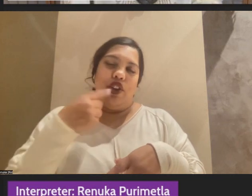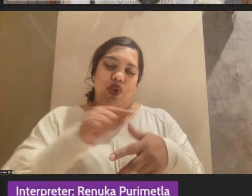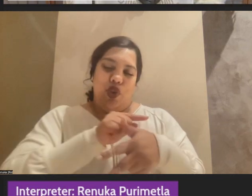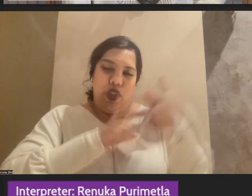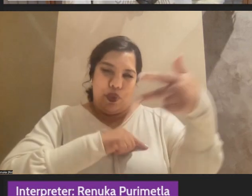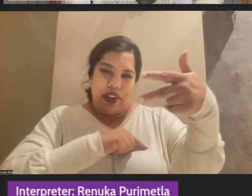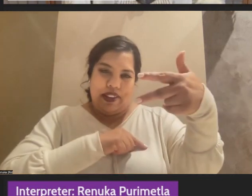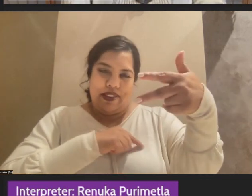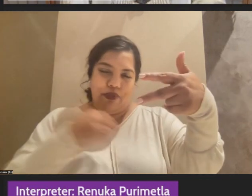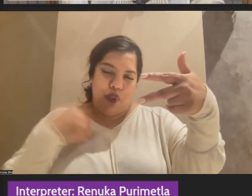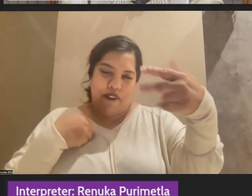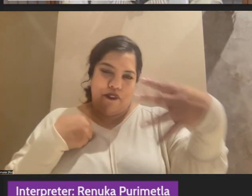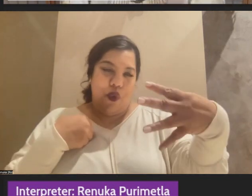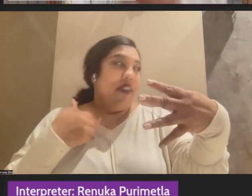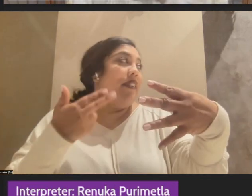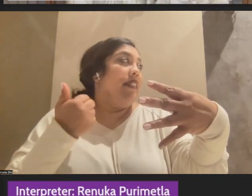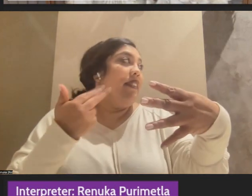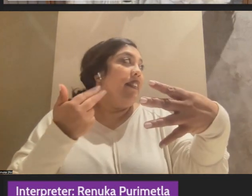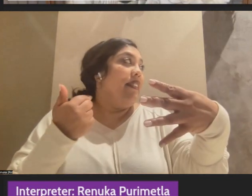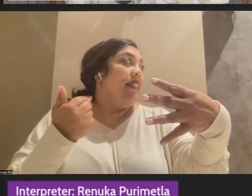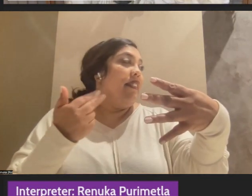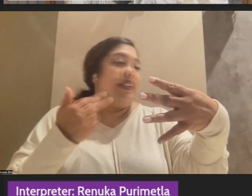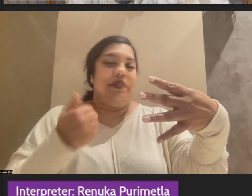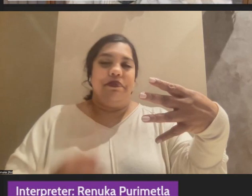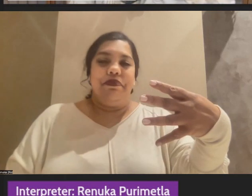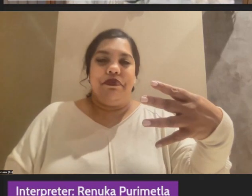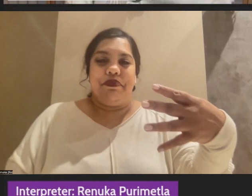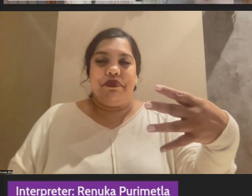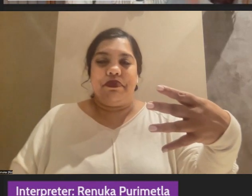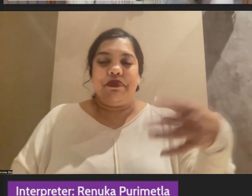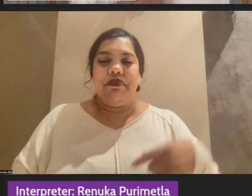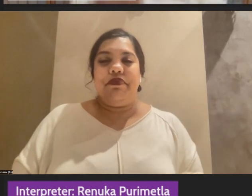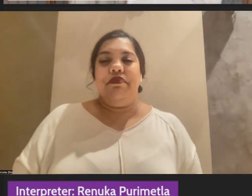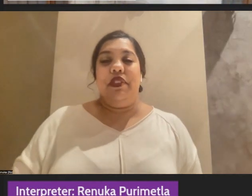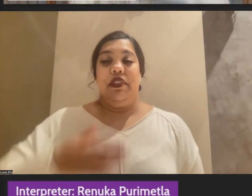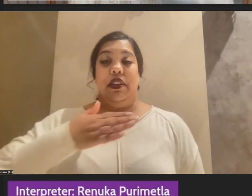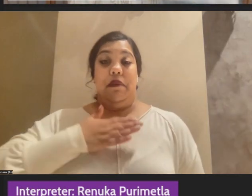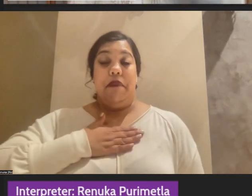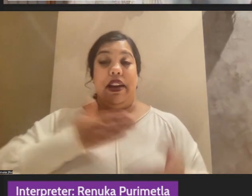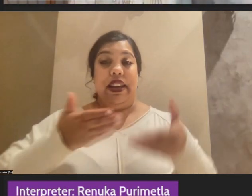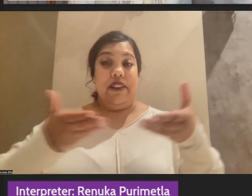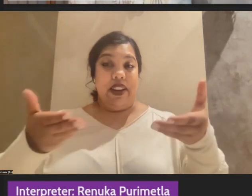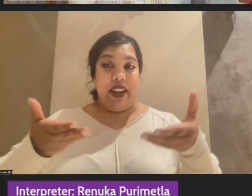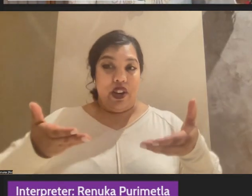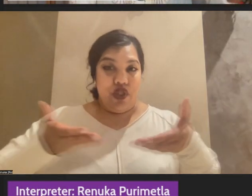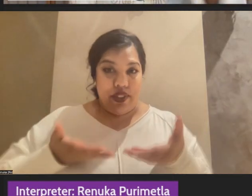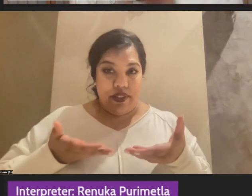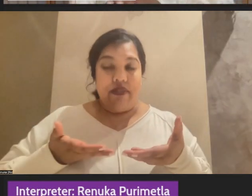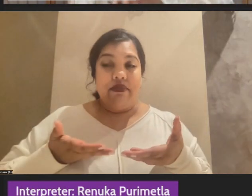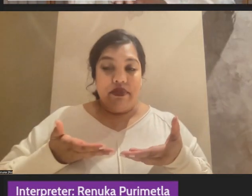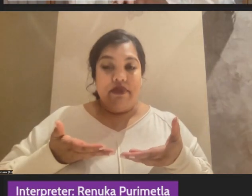Number 4, what is my invitation as I move into the new